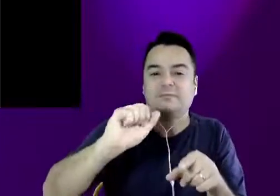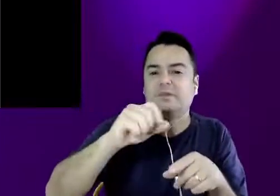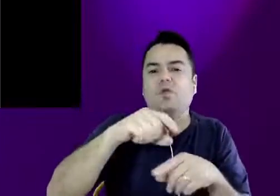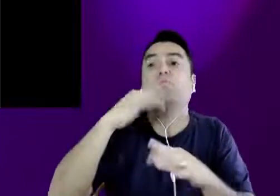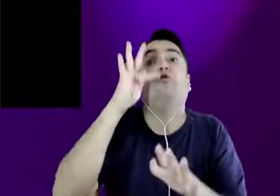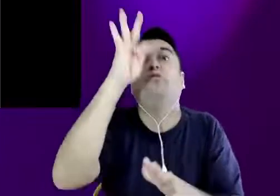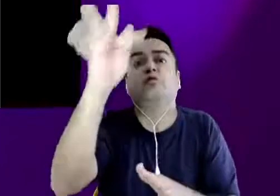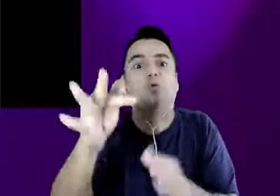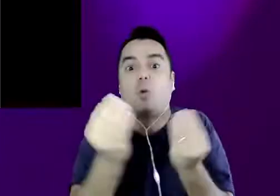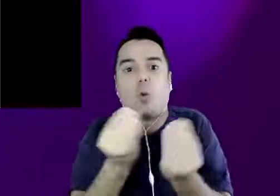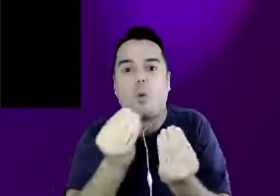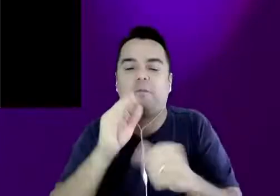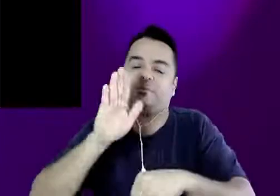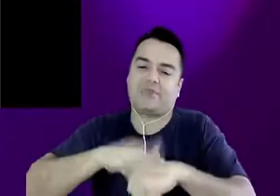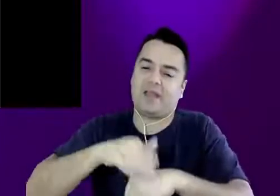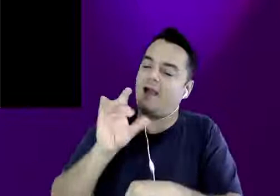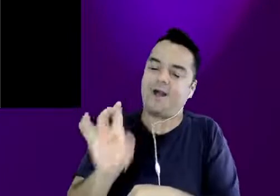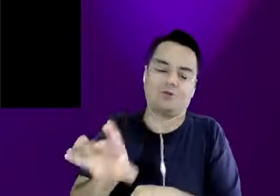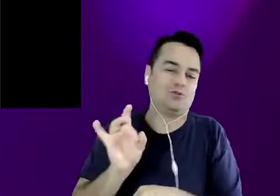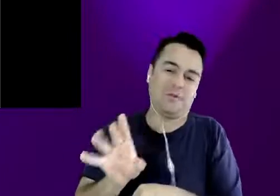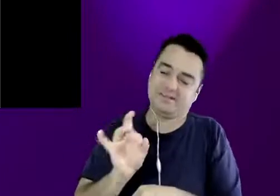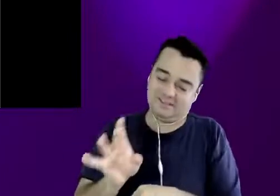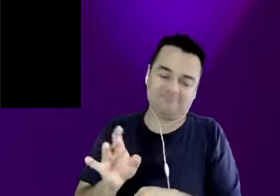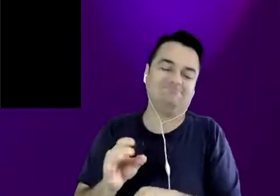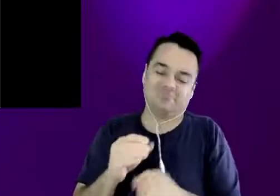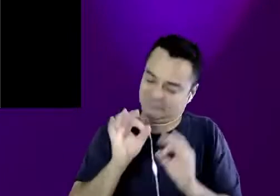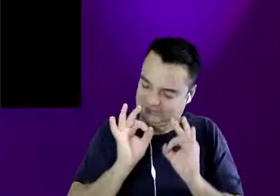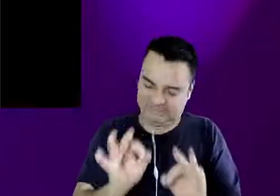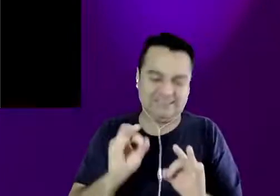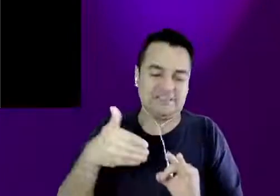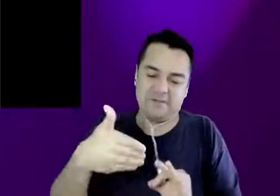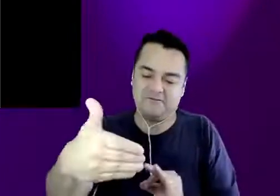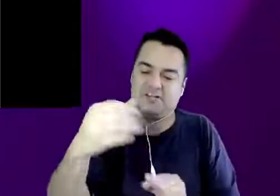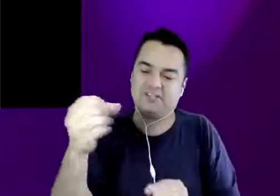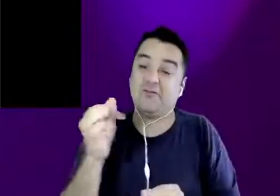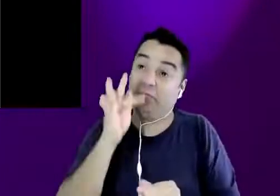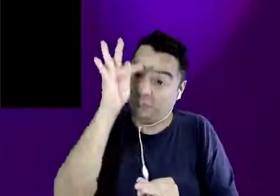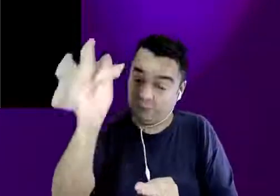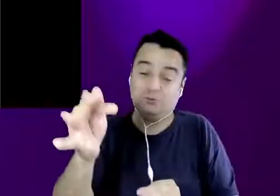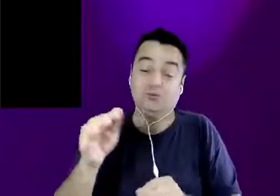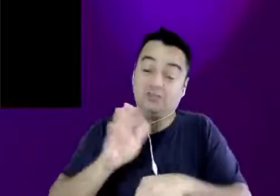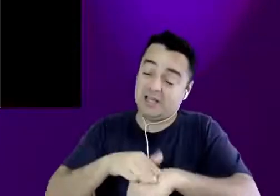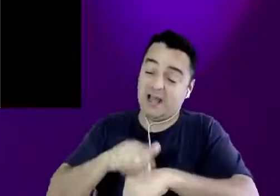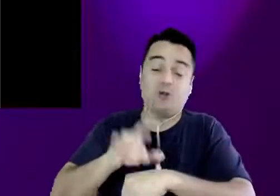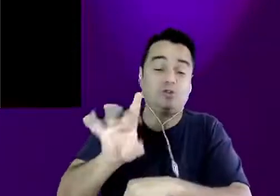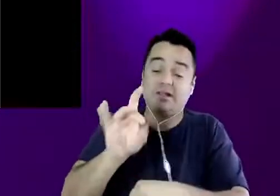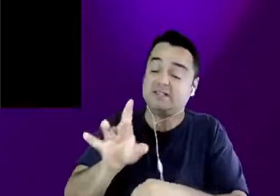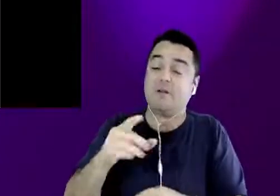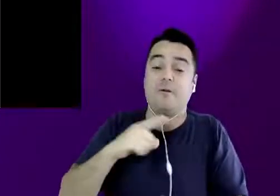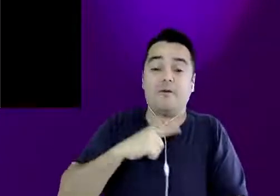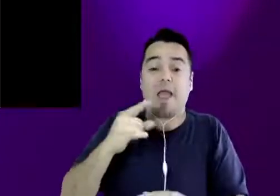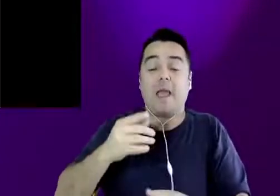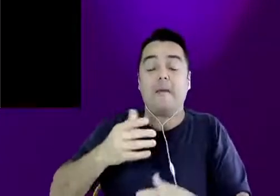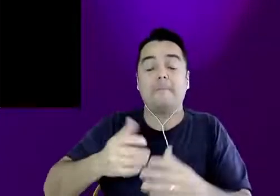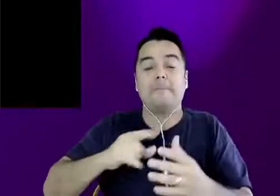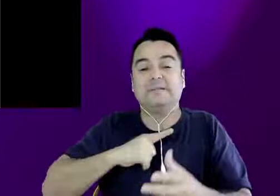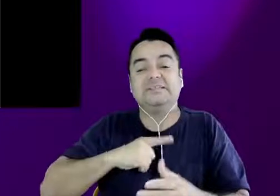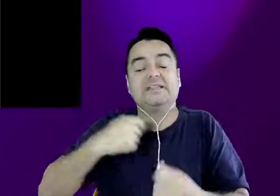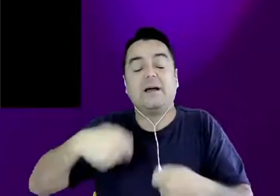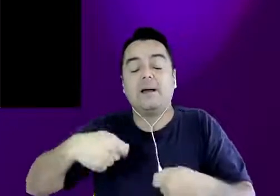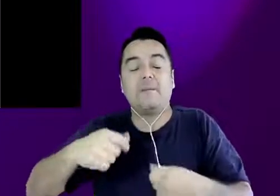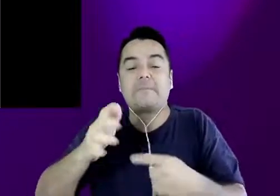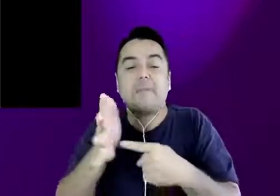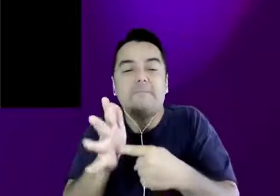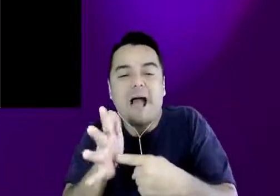Now, what about the fact that, okay, so there are more and more women that are postponing, there is more women that, so the lifespan is